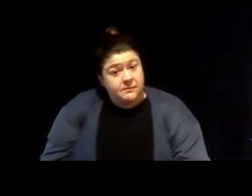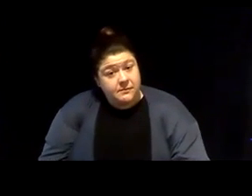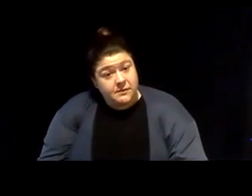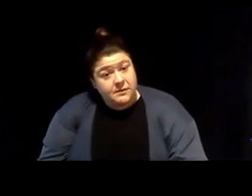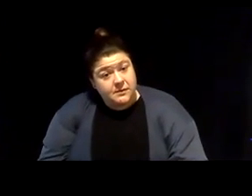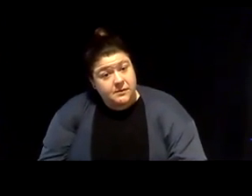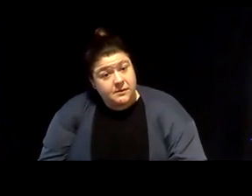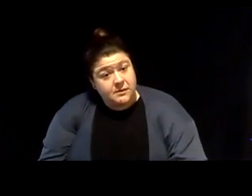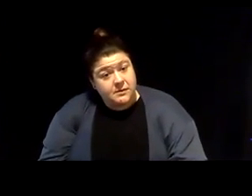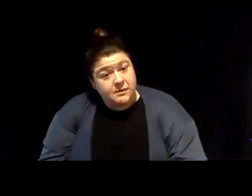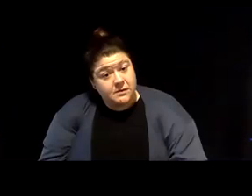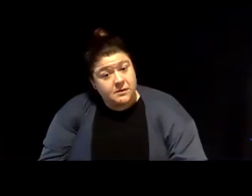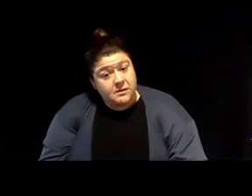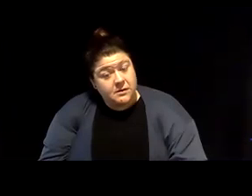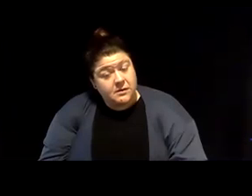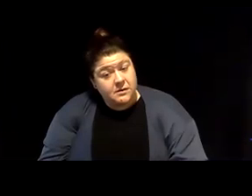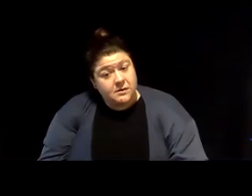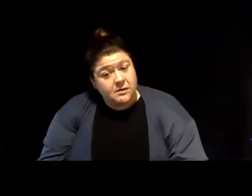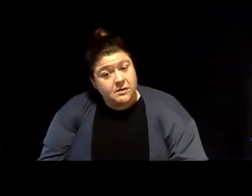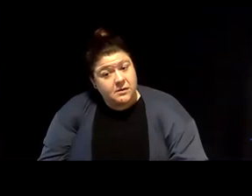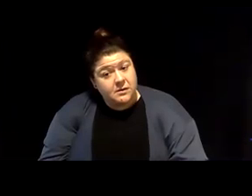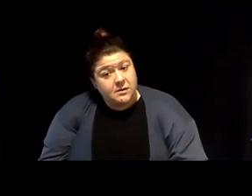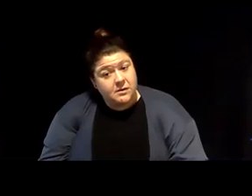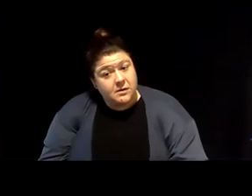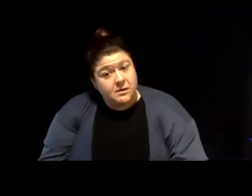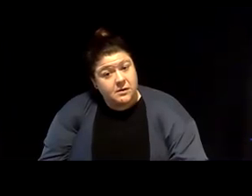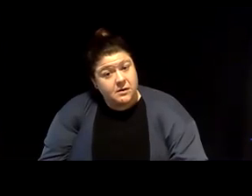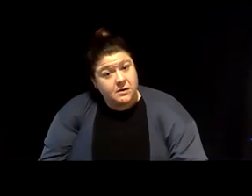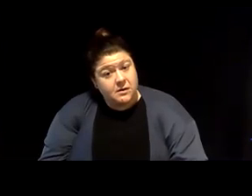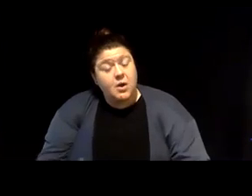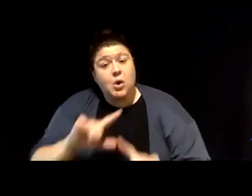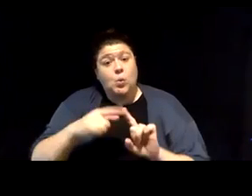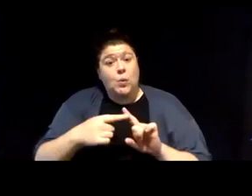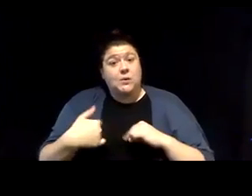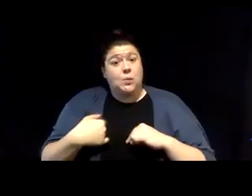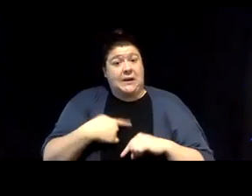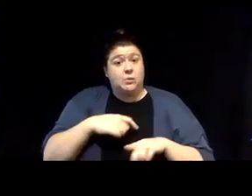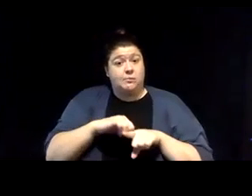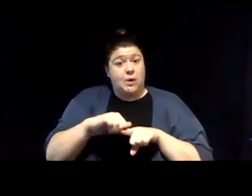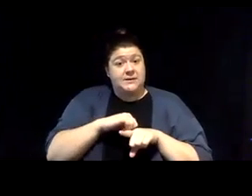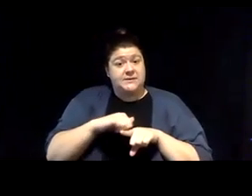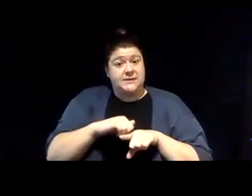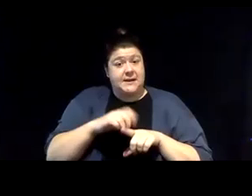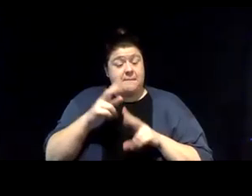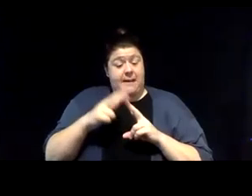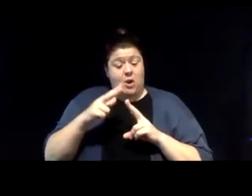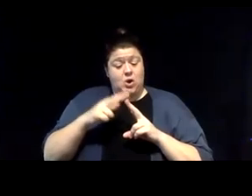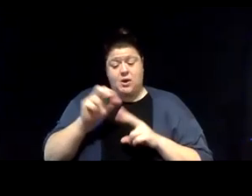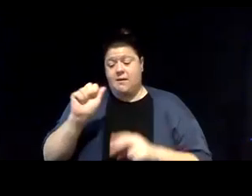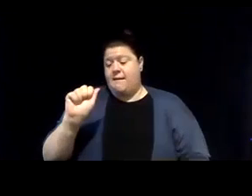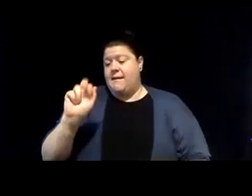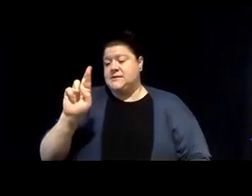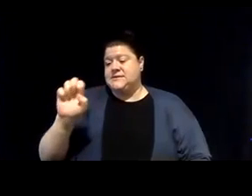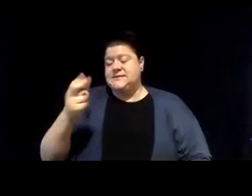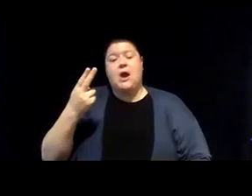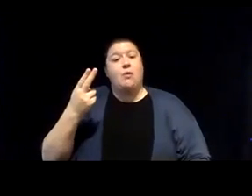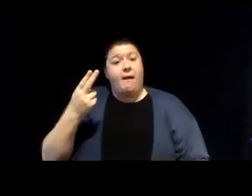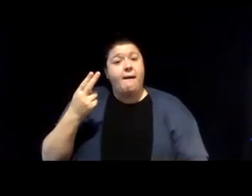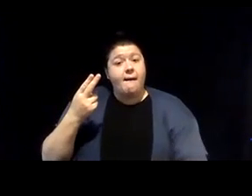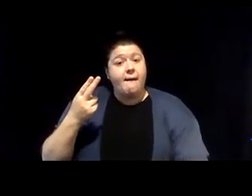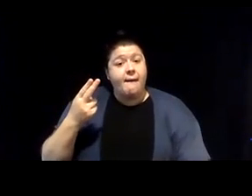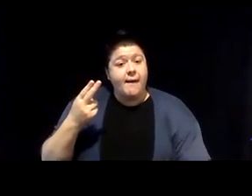know, when we were practicing, and my partner is Sarah, so we